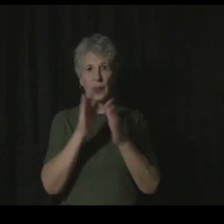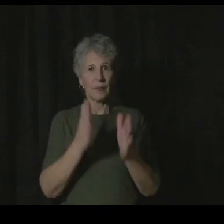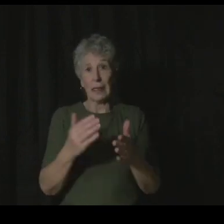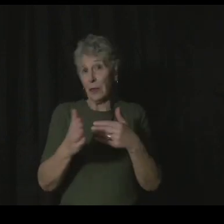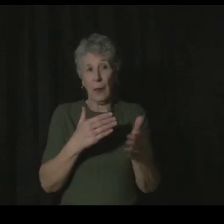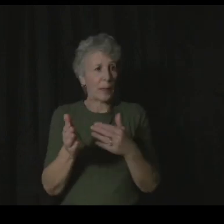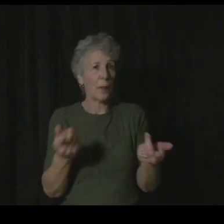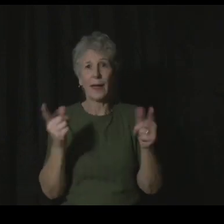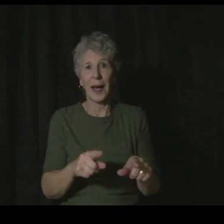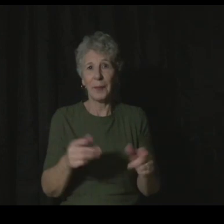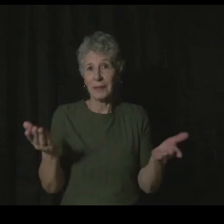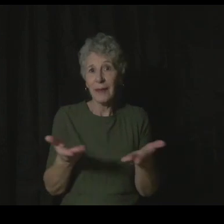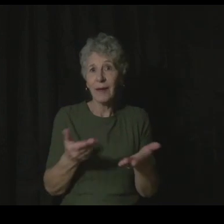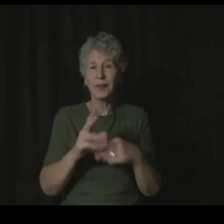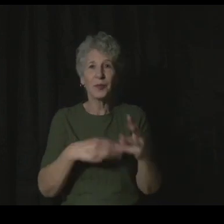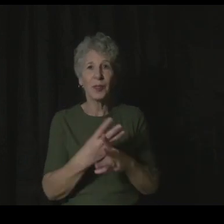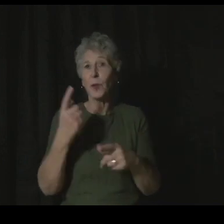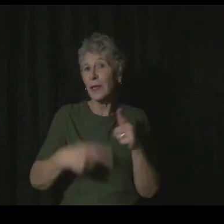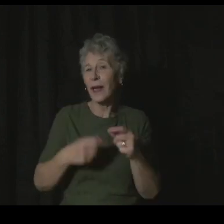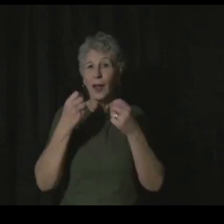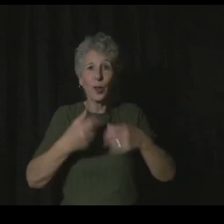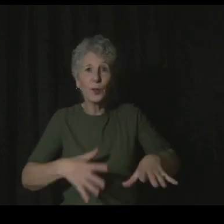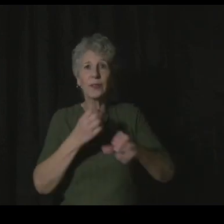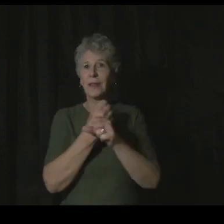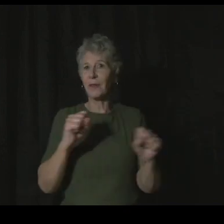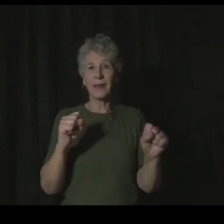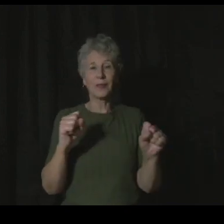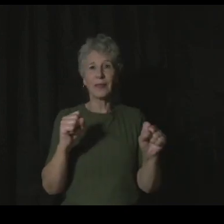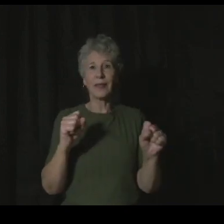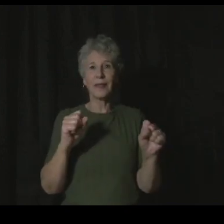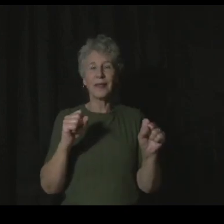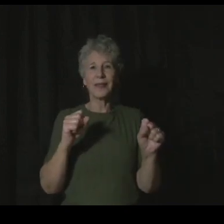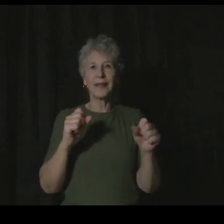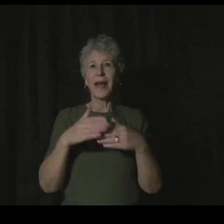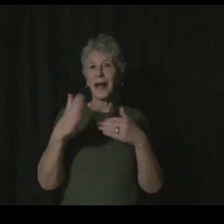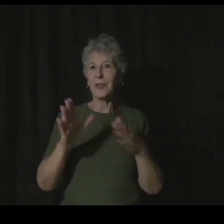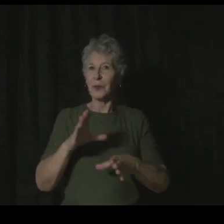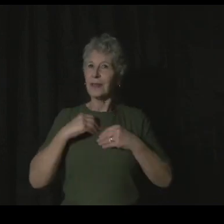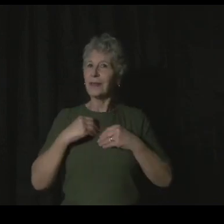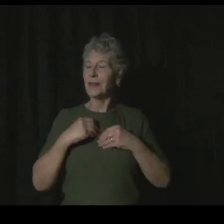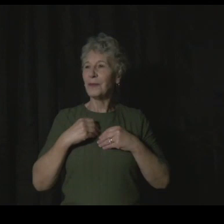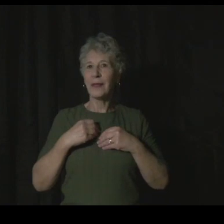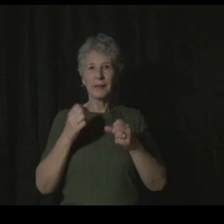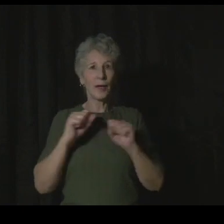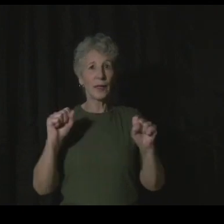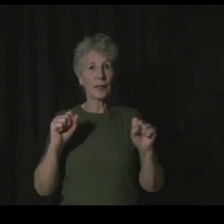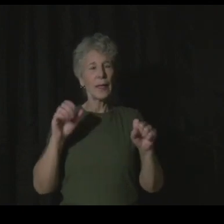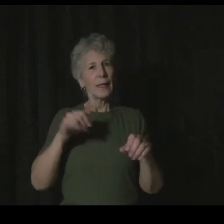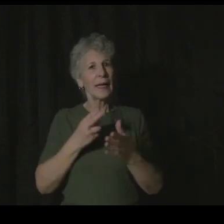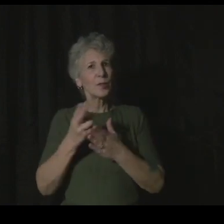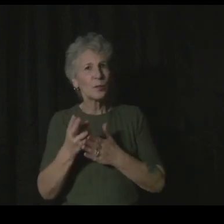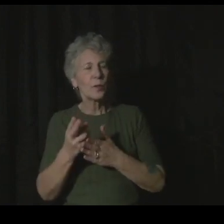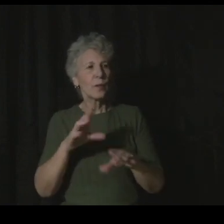what happens in this world, you cannot lose your salvation once you have received it. Well, this truth caused